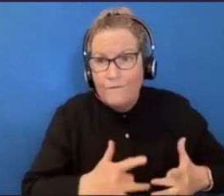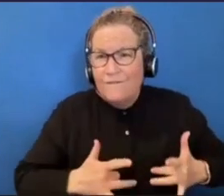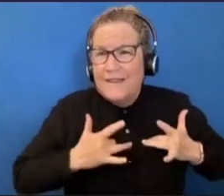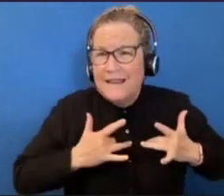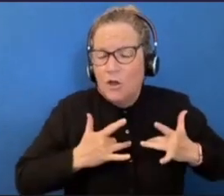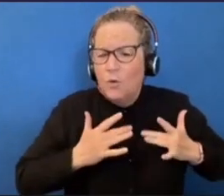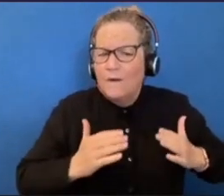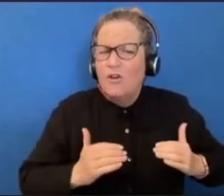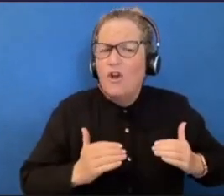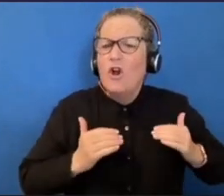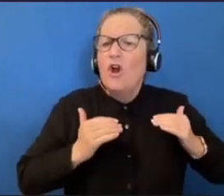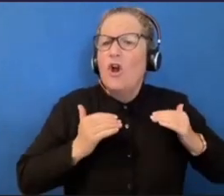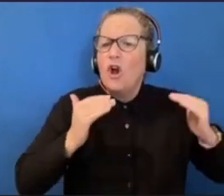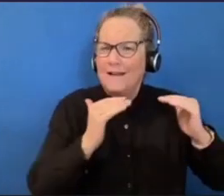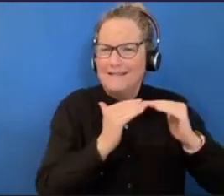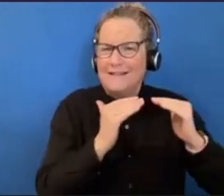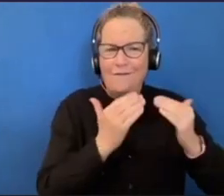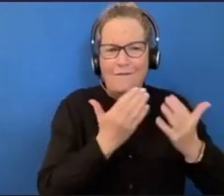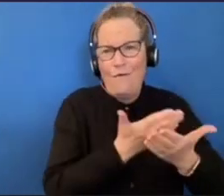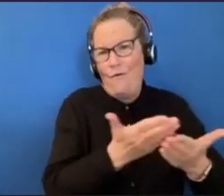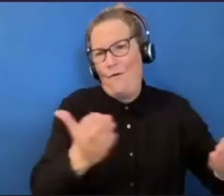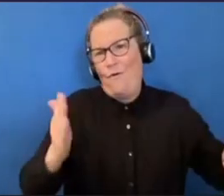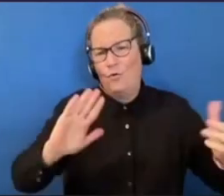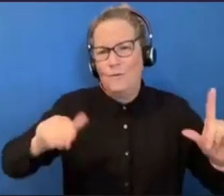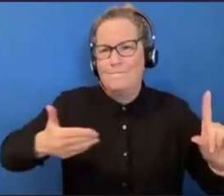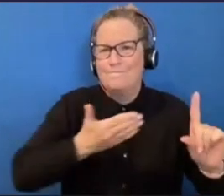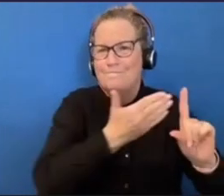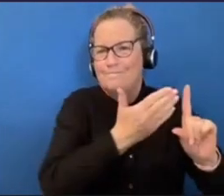high standards for everyone to work toward.